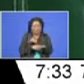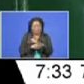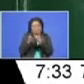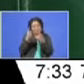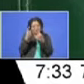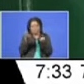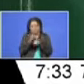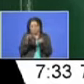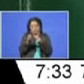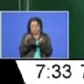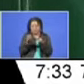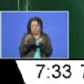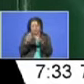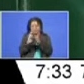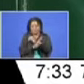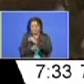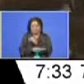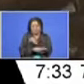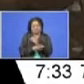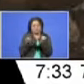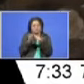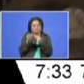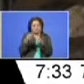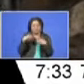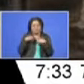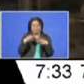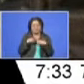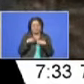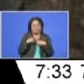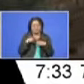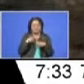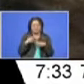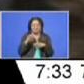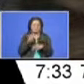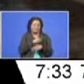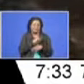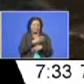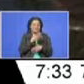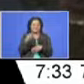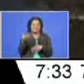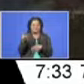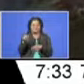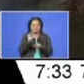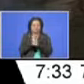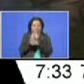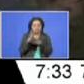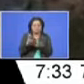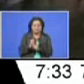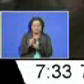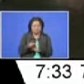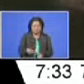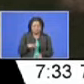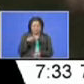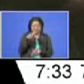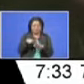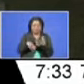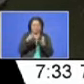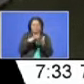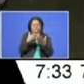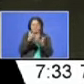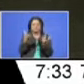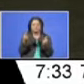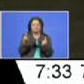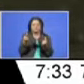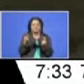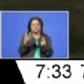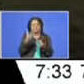too early. Not yet. Not in 6 years. Mark Fee and his workers take pride in what they do. It's a job most persons would stay away